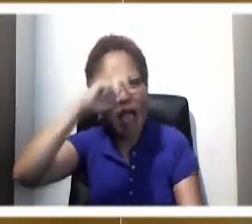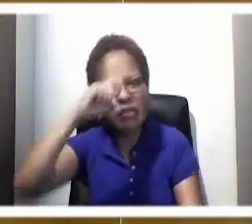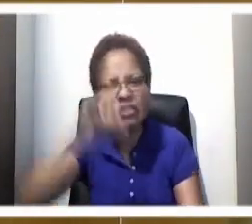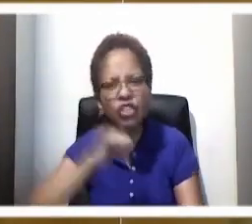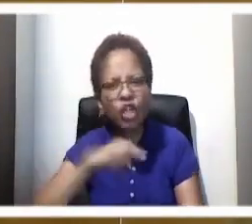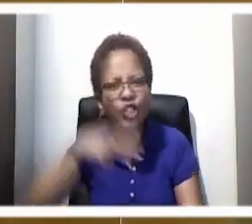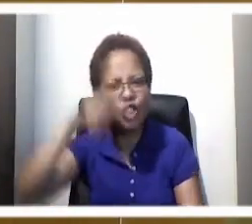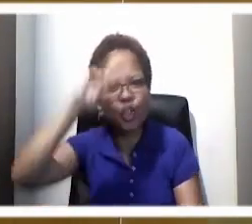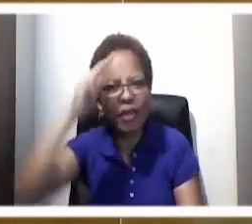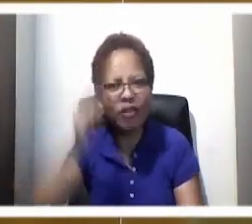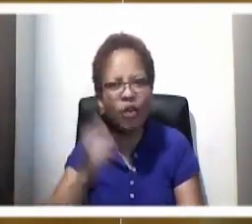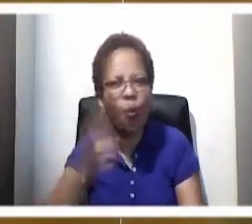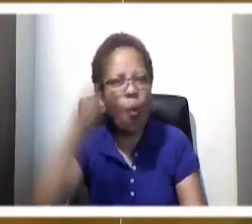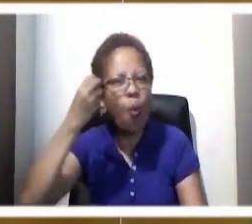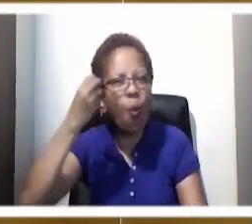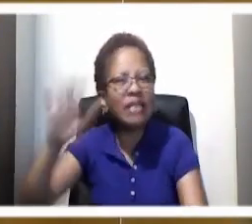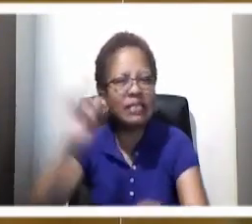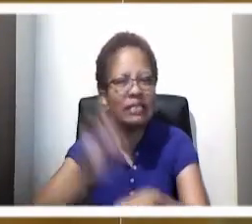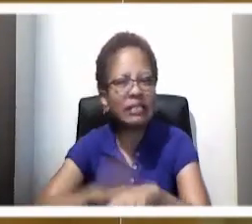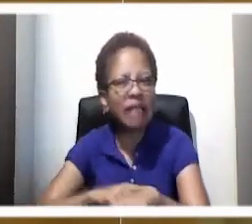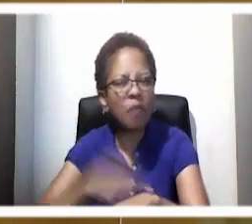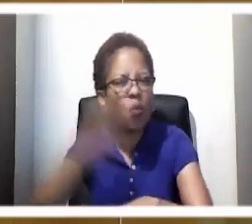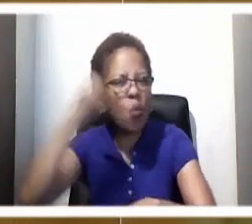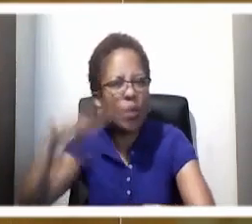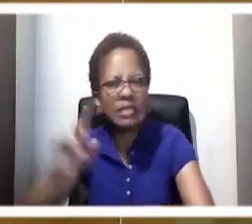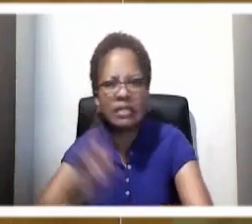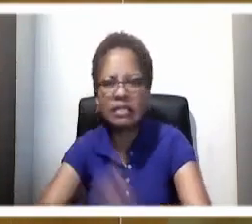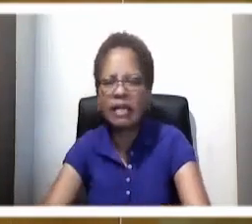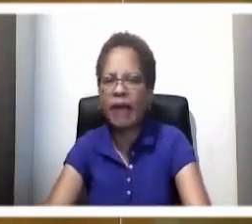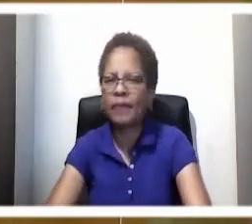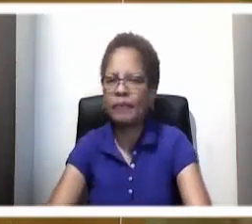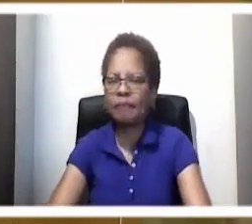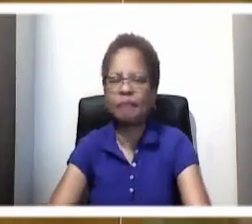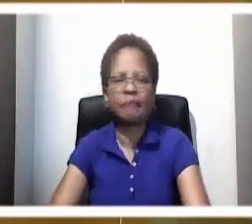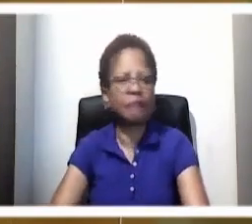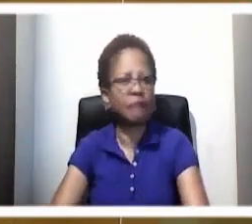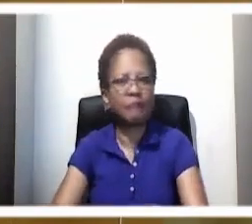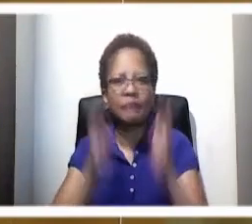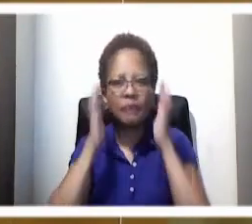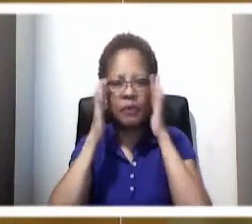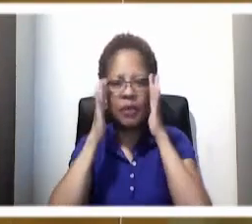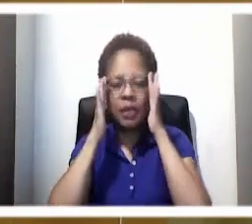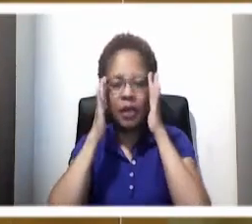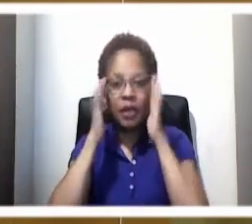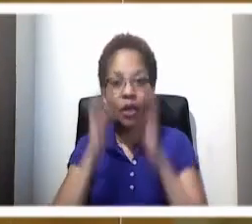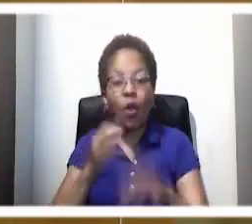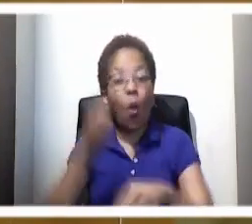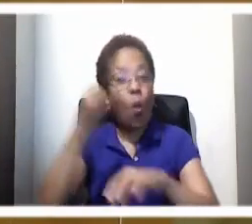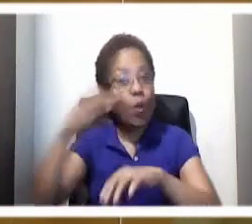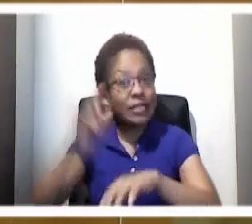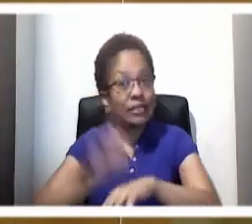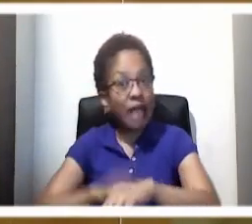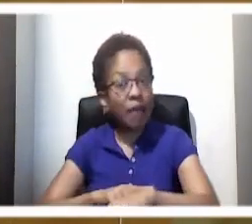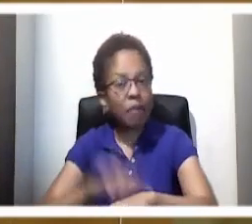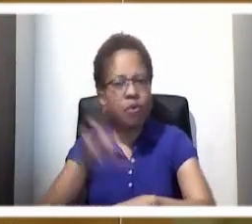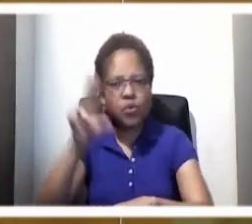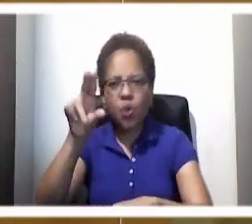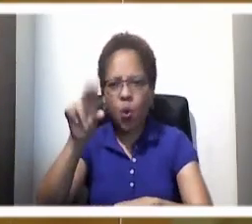not with wasting time with idle and irresponsible living, but